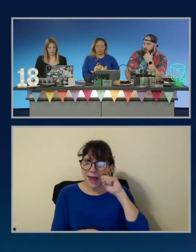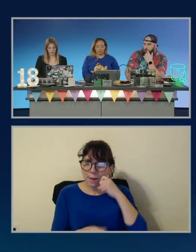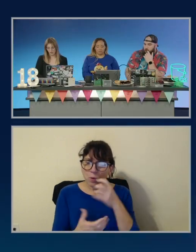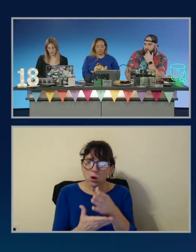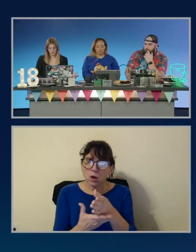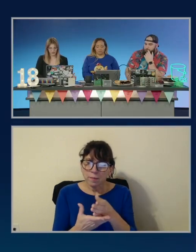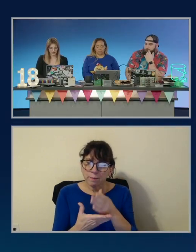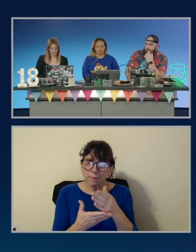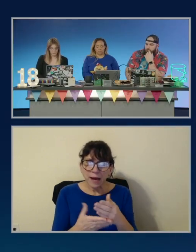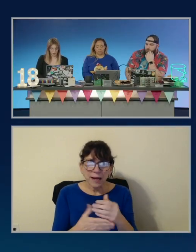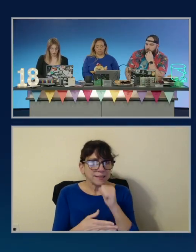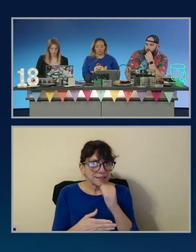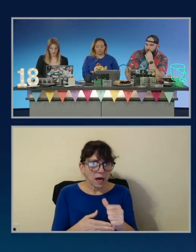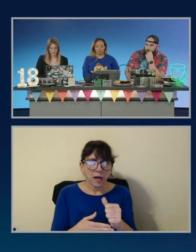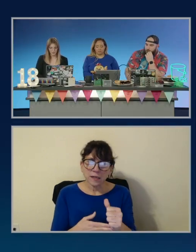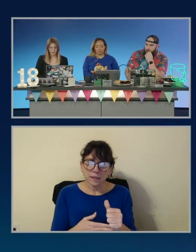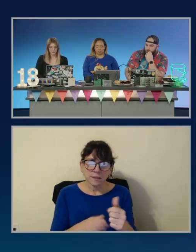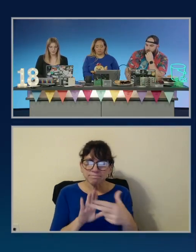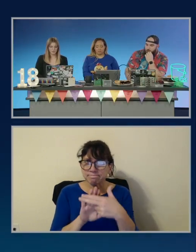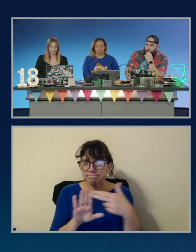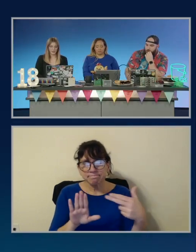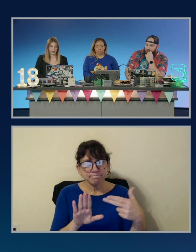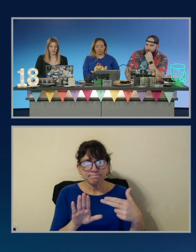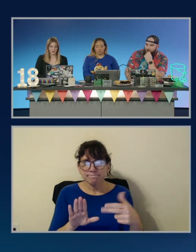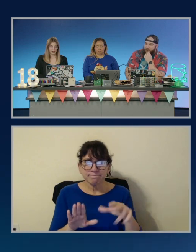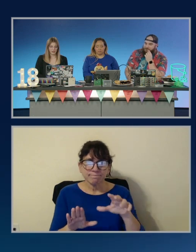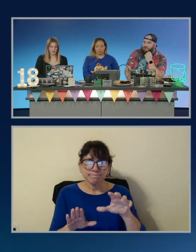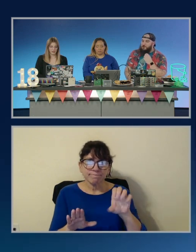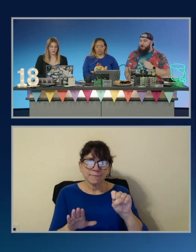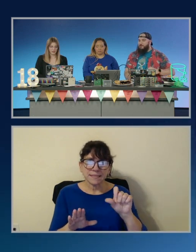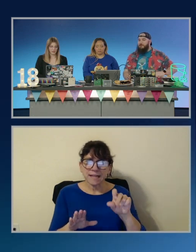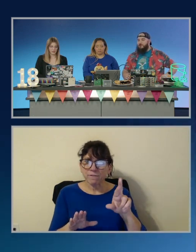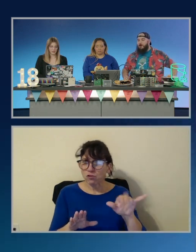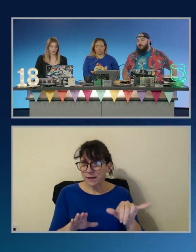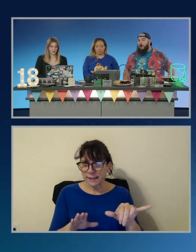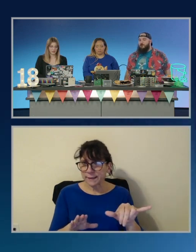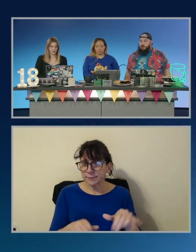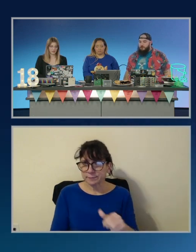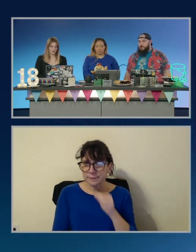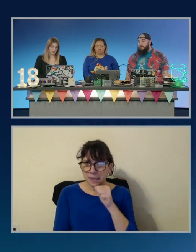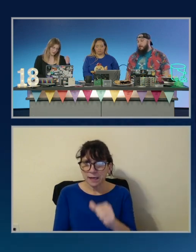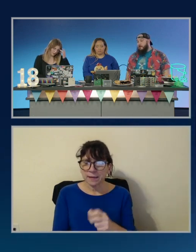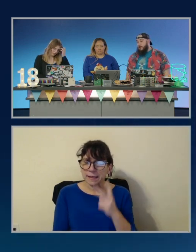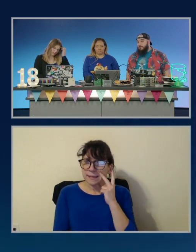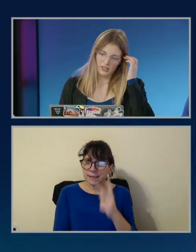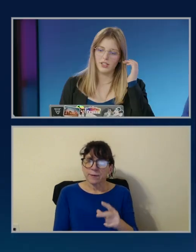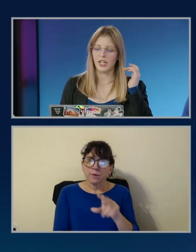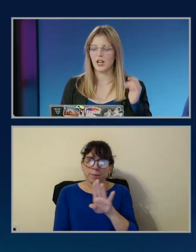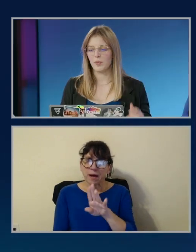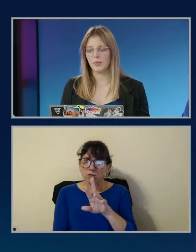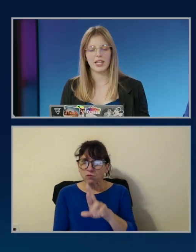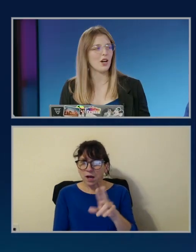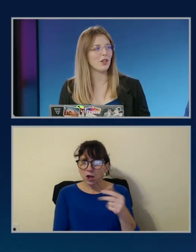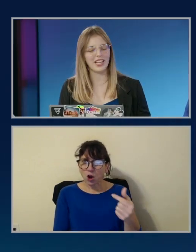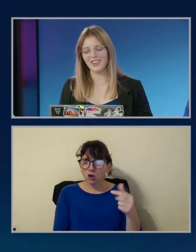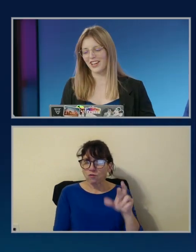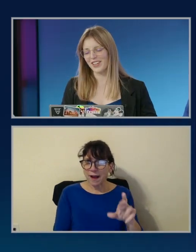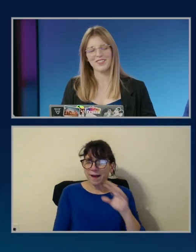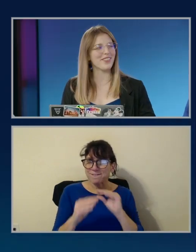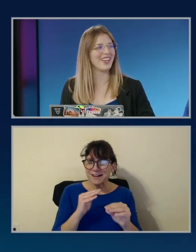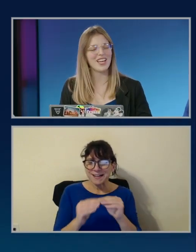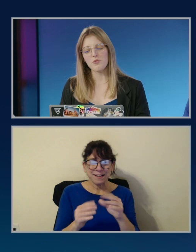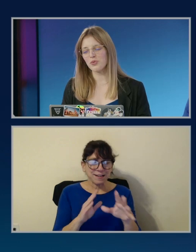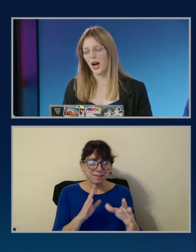be considered a savory pie. Let's see what the Bedrock guardrail thinks. Maybe. Yeah, maybe now